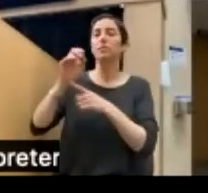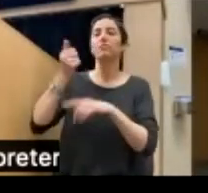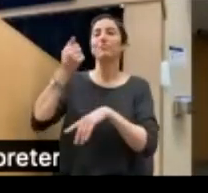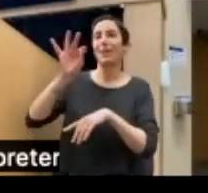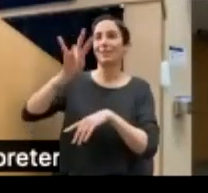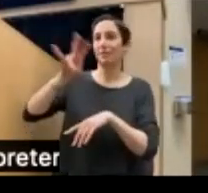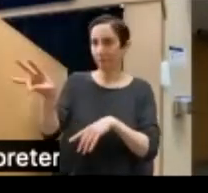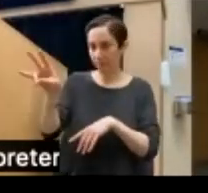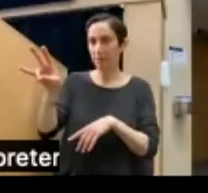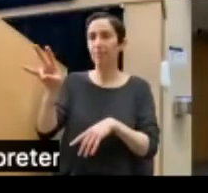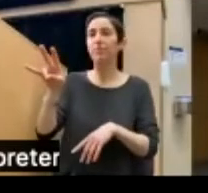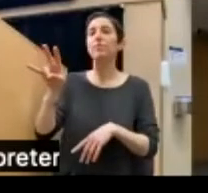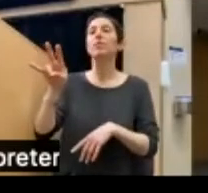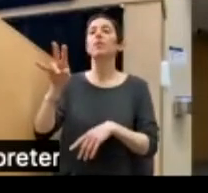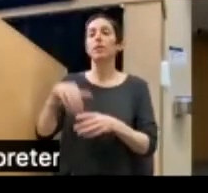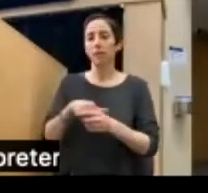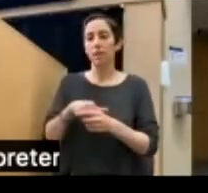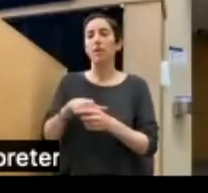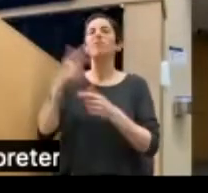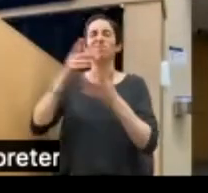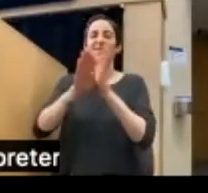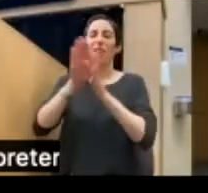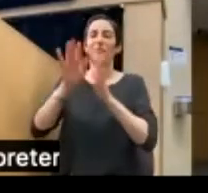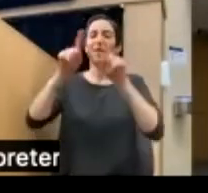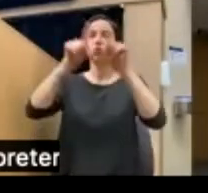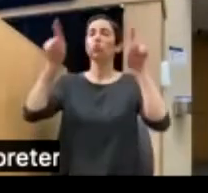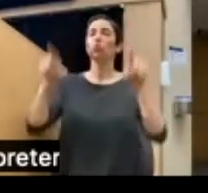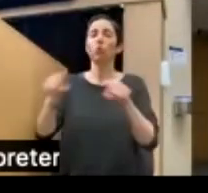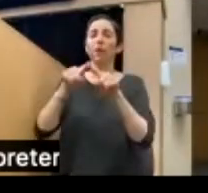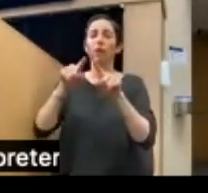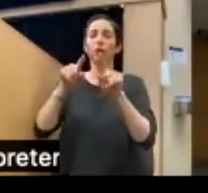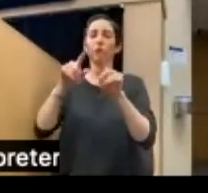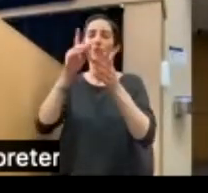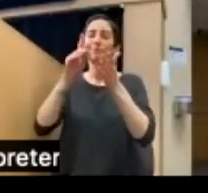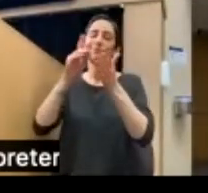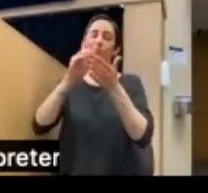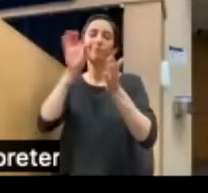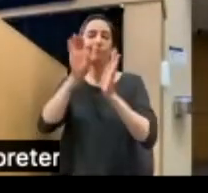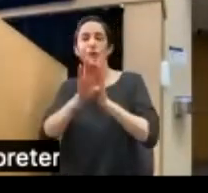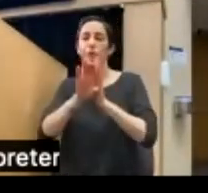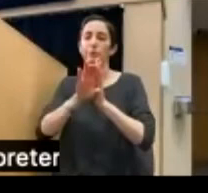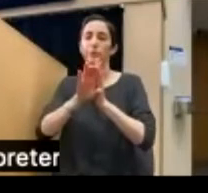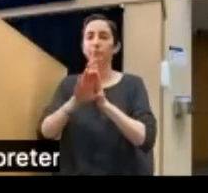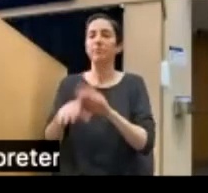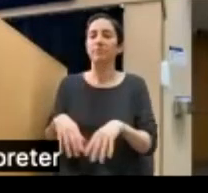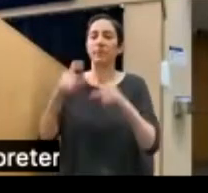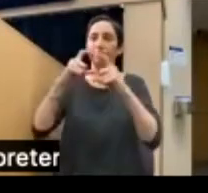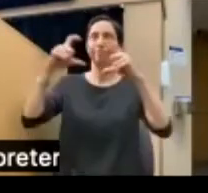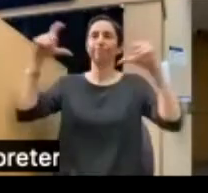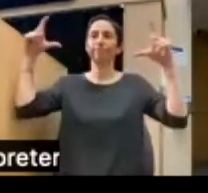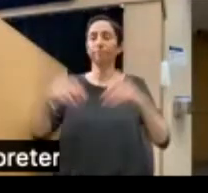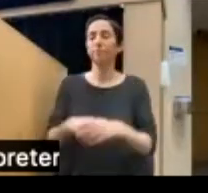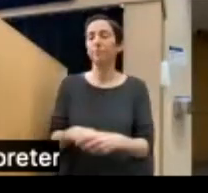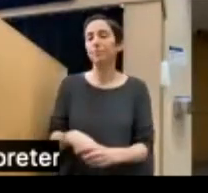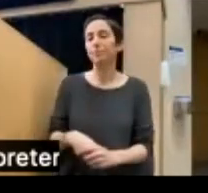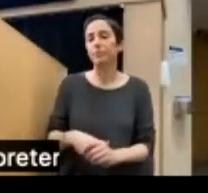then he came up with a sort of square diagram of the biopsychosocial model. And that he published